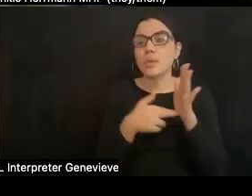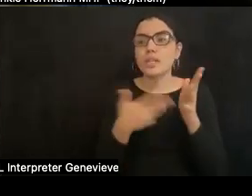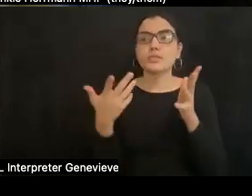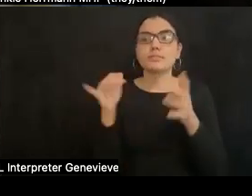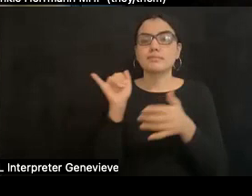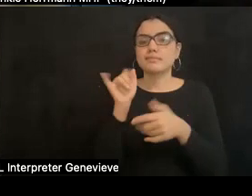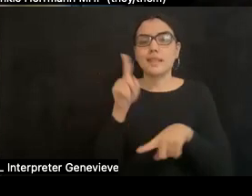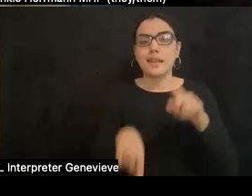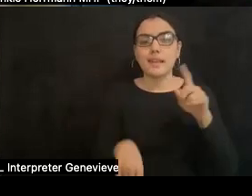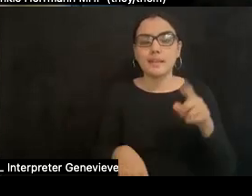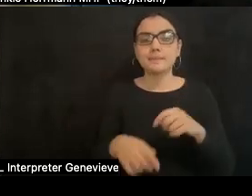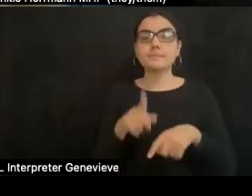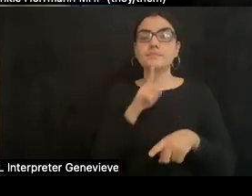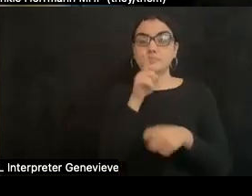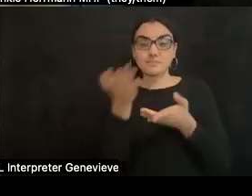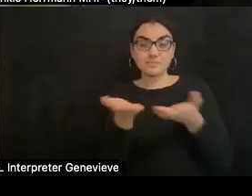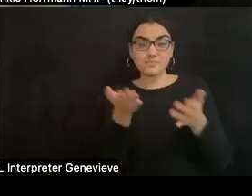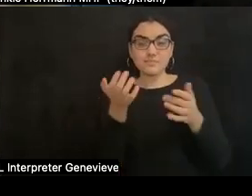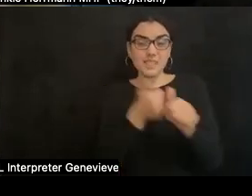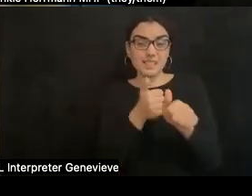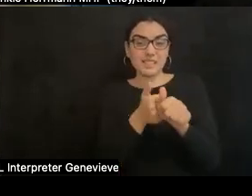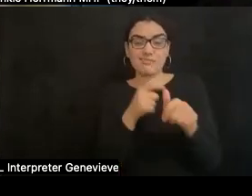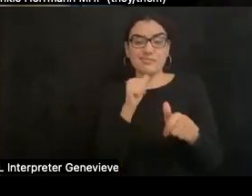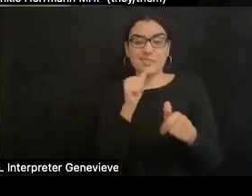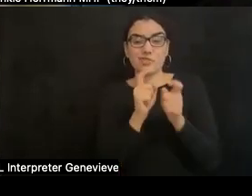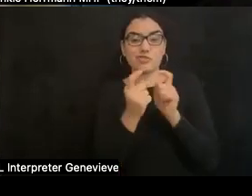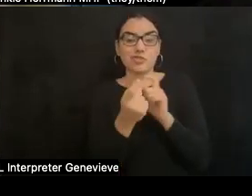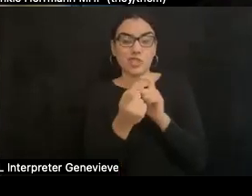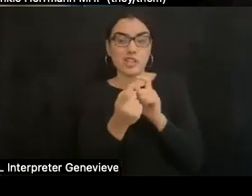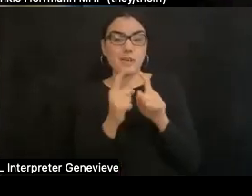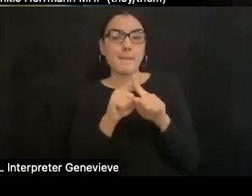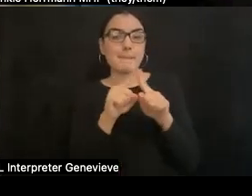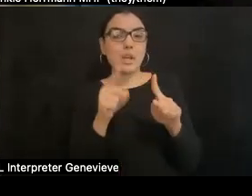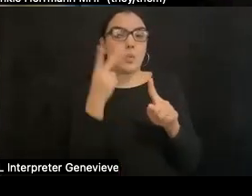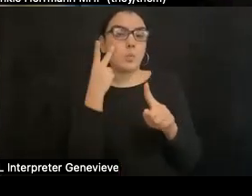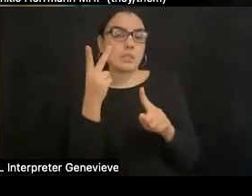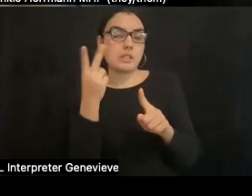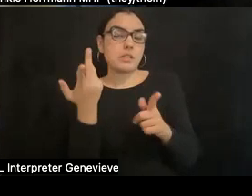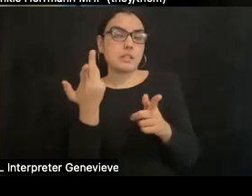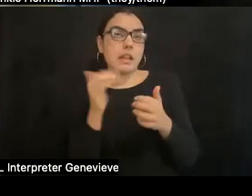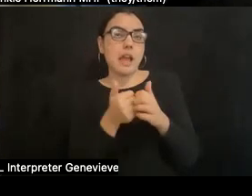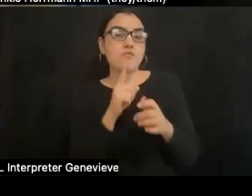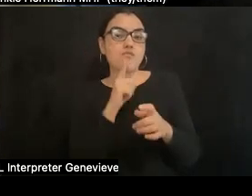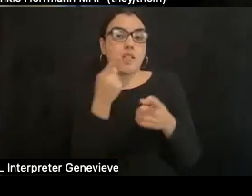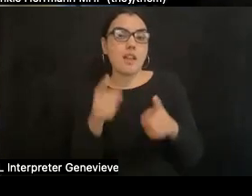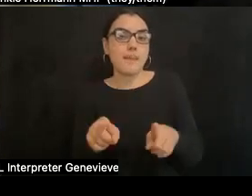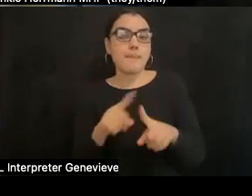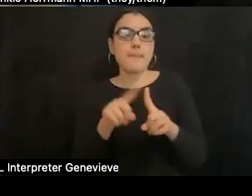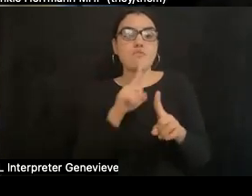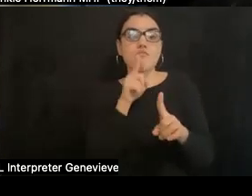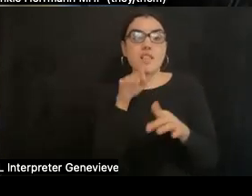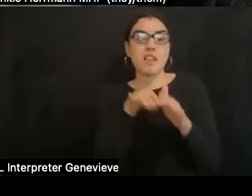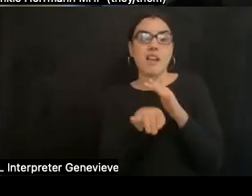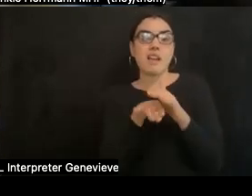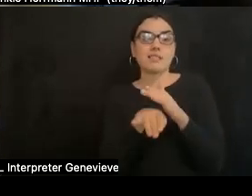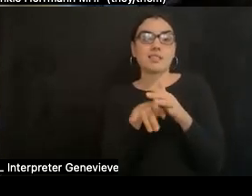should not have changed much in theory. We'll see how this actually plays out. But the way to access it in theory